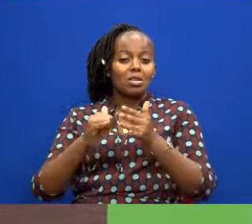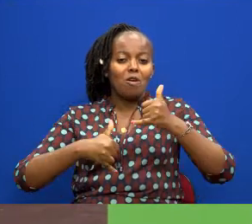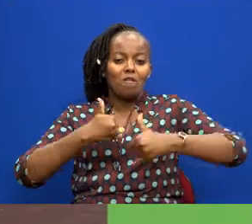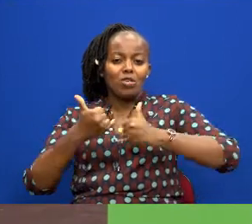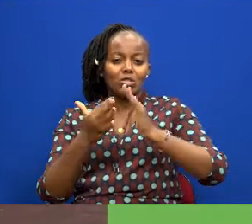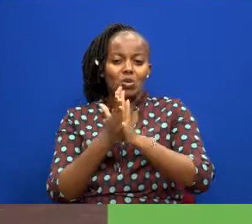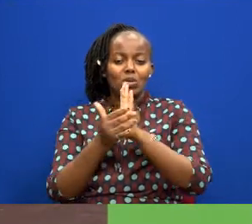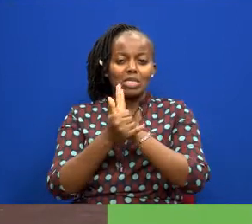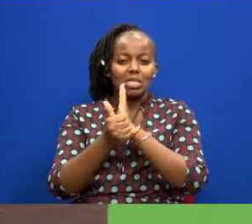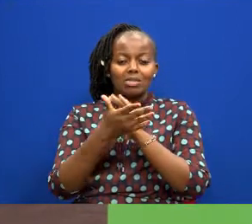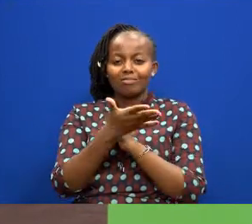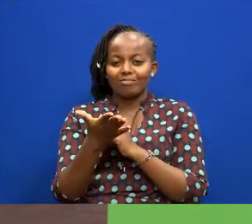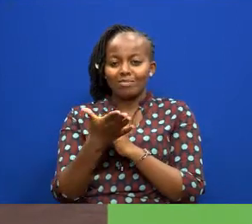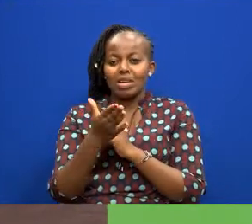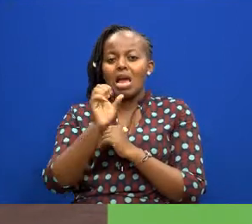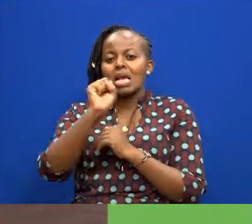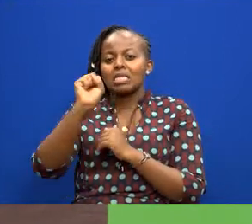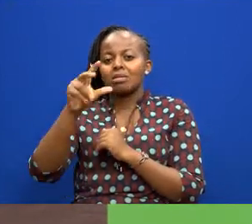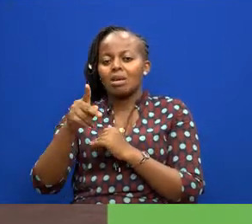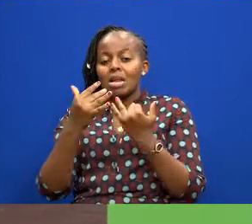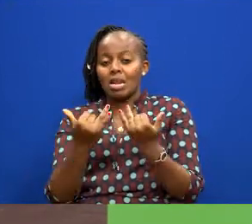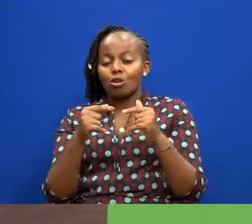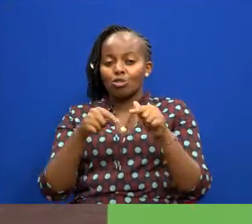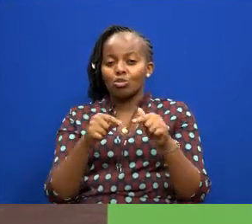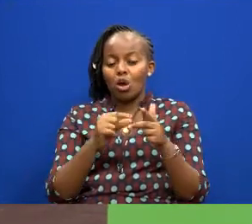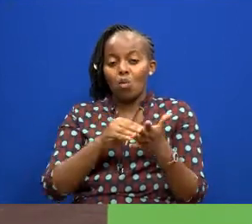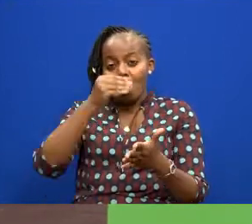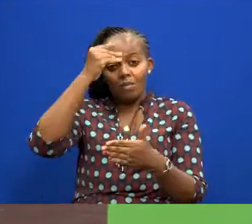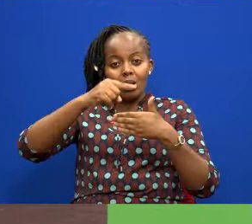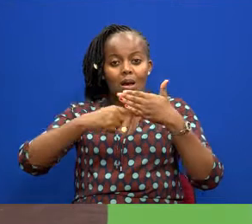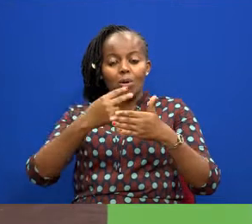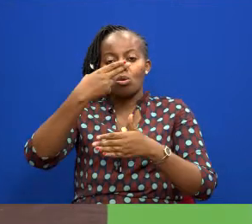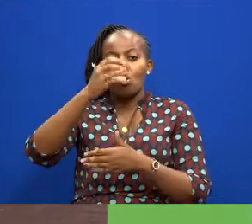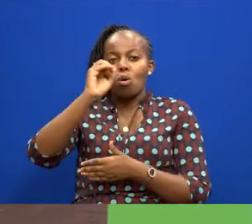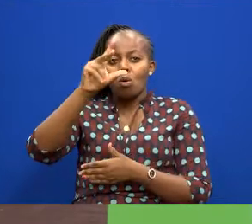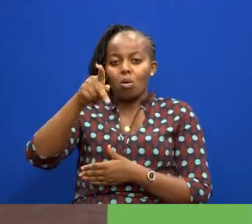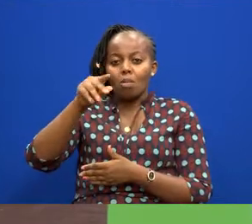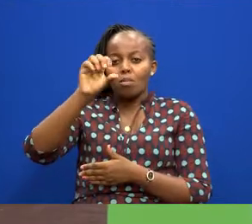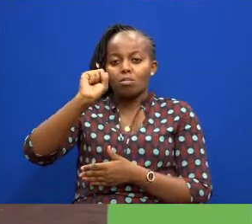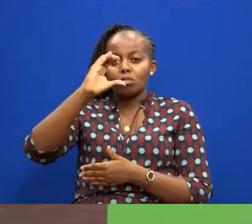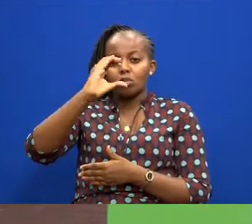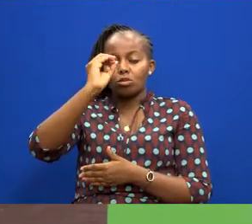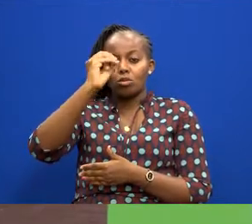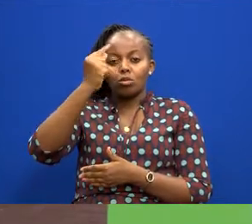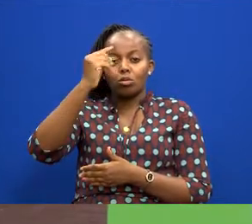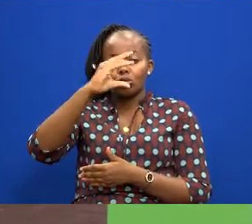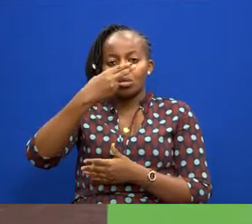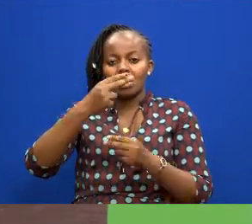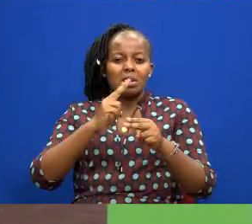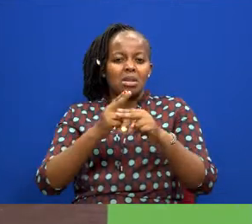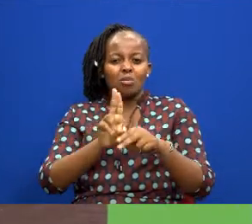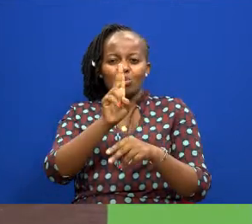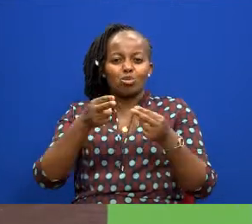Viewers, I hope leo mmejibamba na skills kwa hii program yetu ya sport skills. Today we were learning about hopscotch. Kwa jina ya mtaa